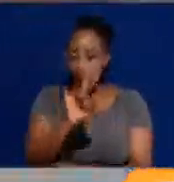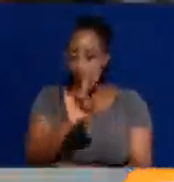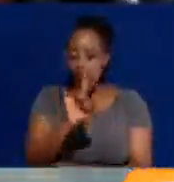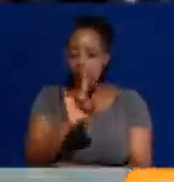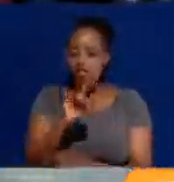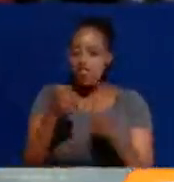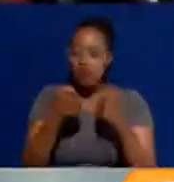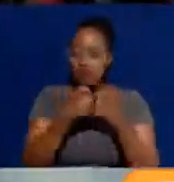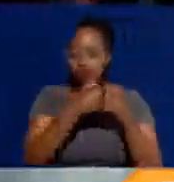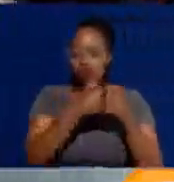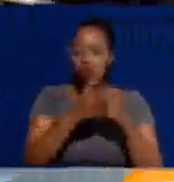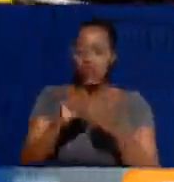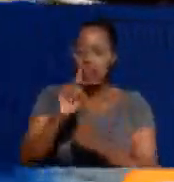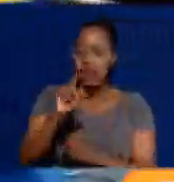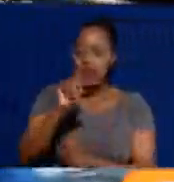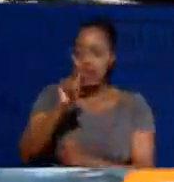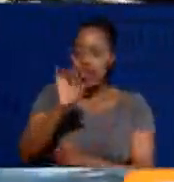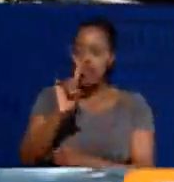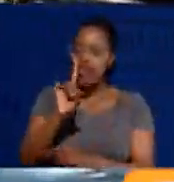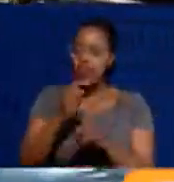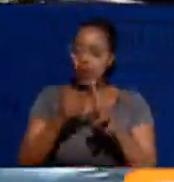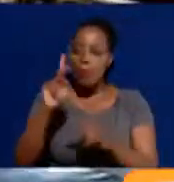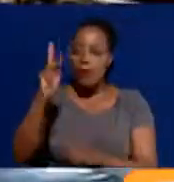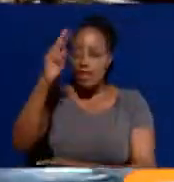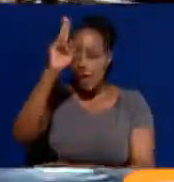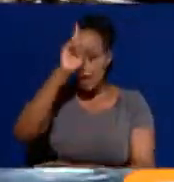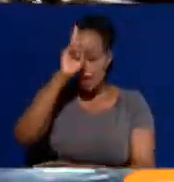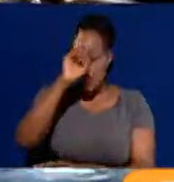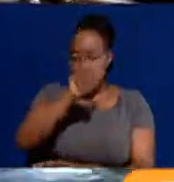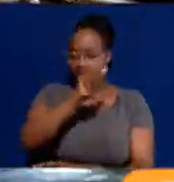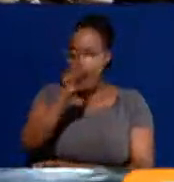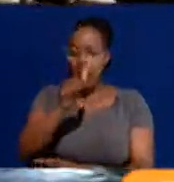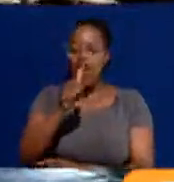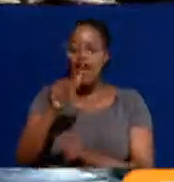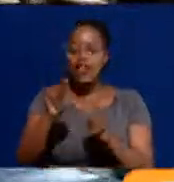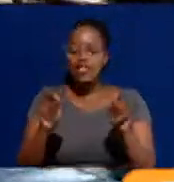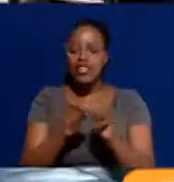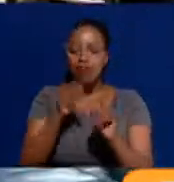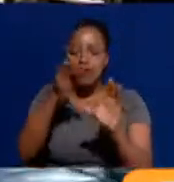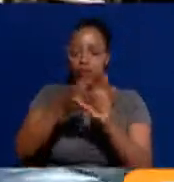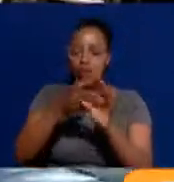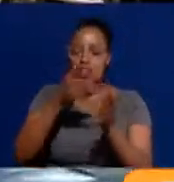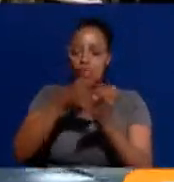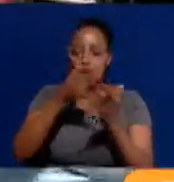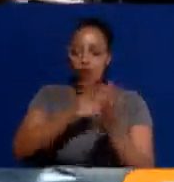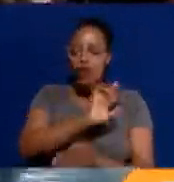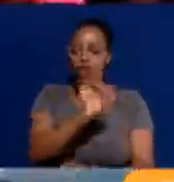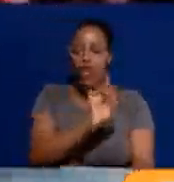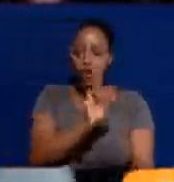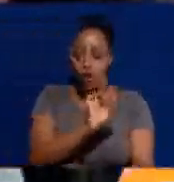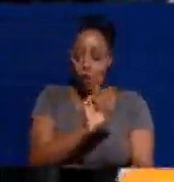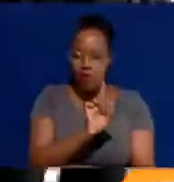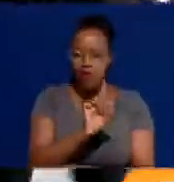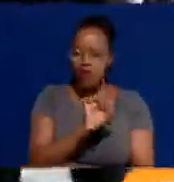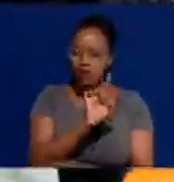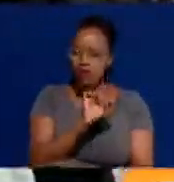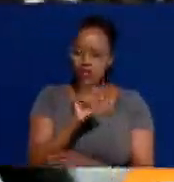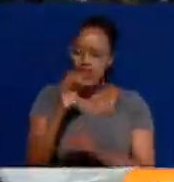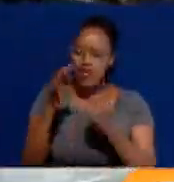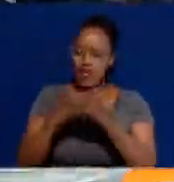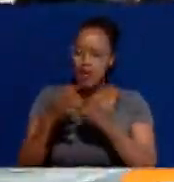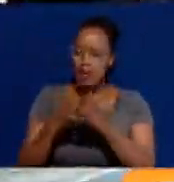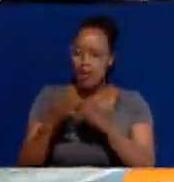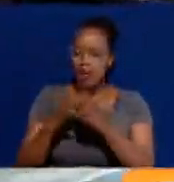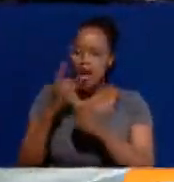bout against David Karanja of Kenya Police. Other teams that took part and won include Nairobi, who won two bouts, Kibra, who